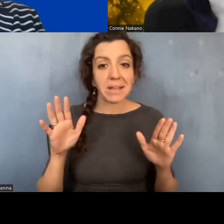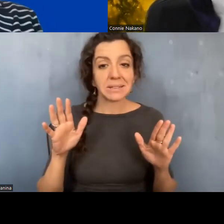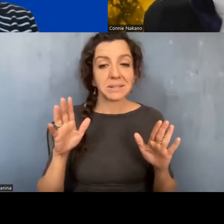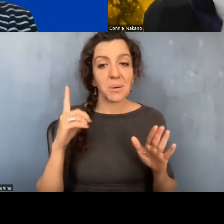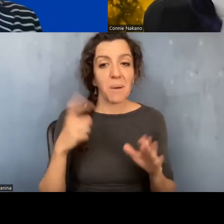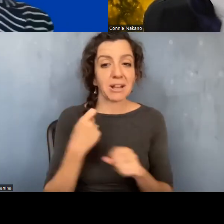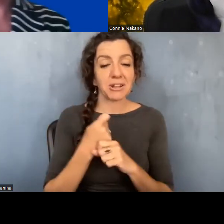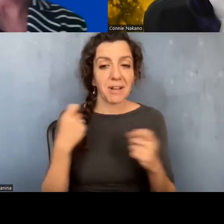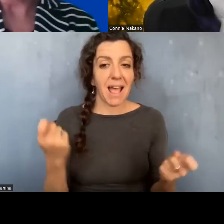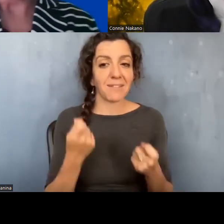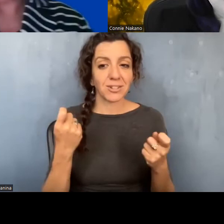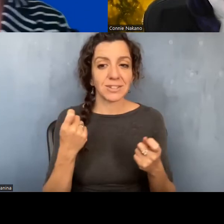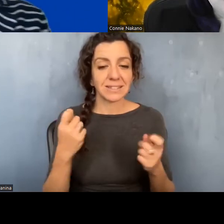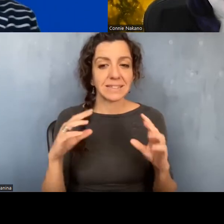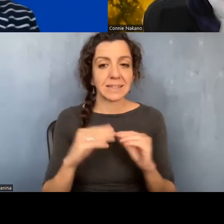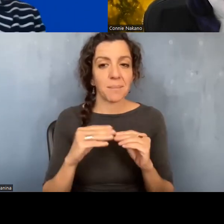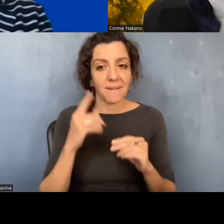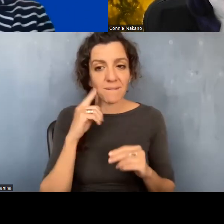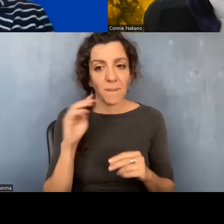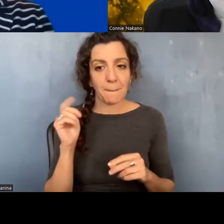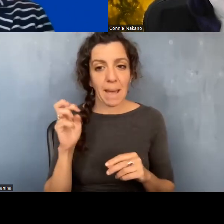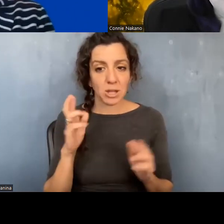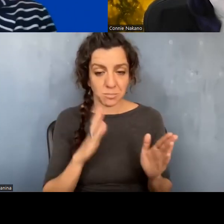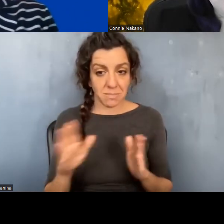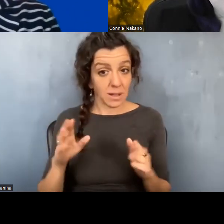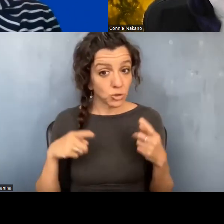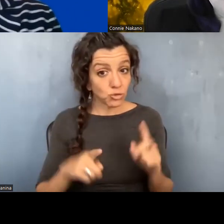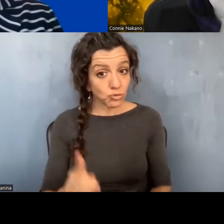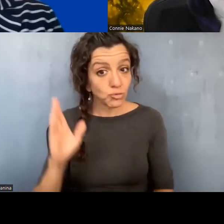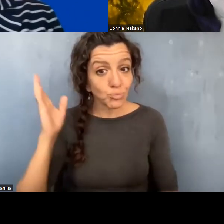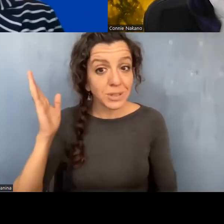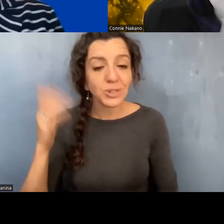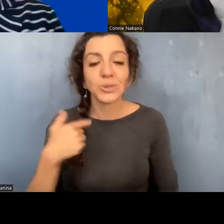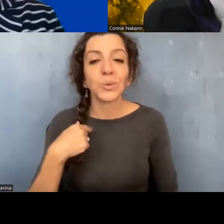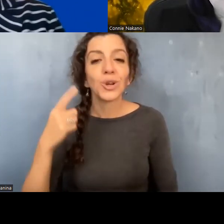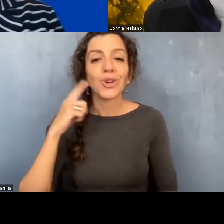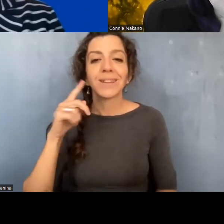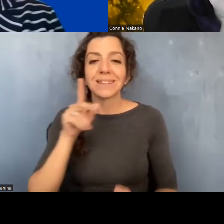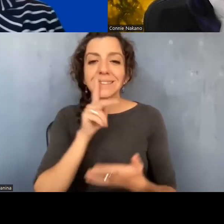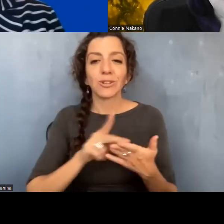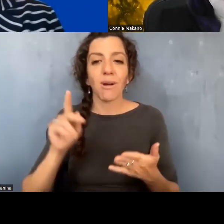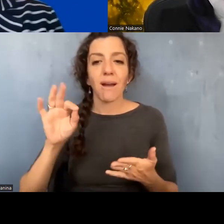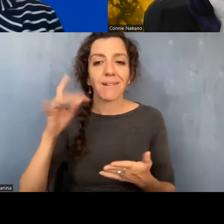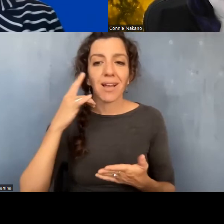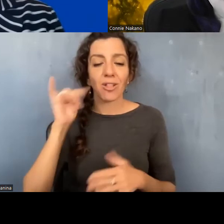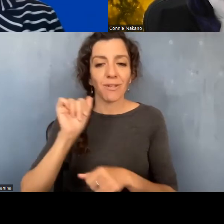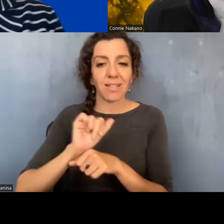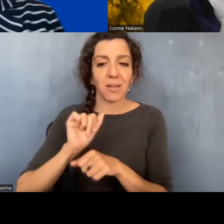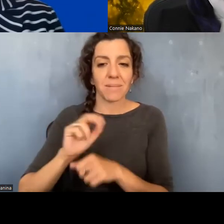plan. And during that presentation, we heard Secretary of California Labor,